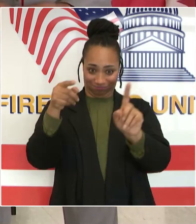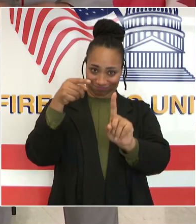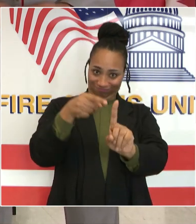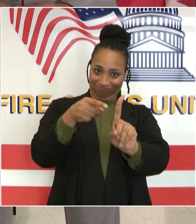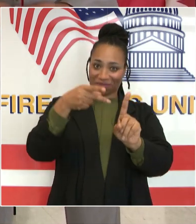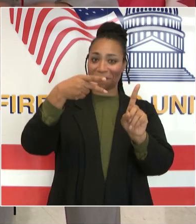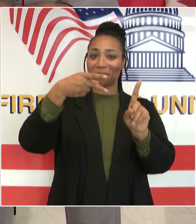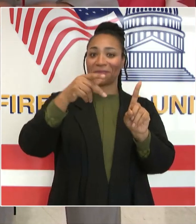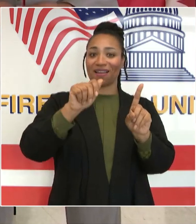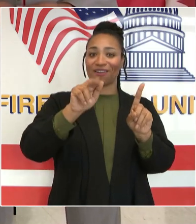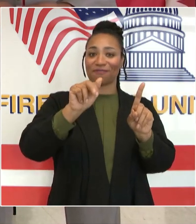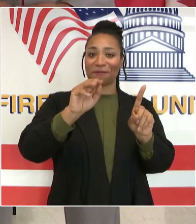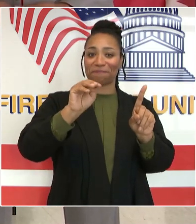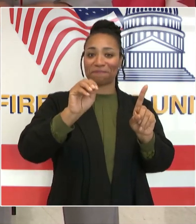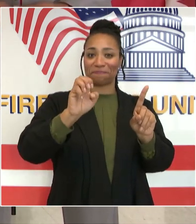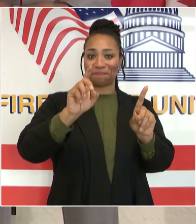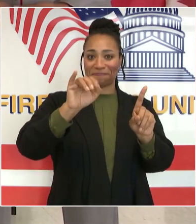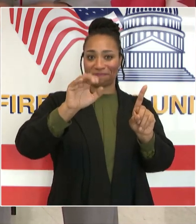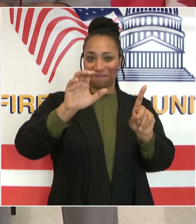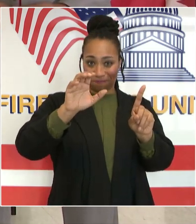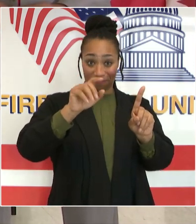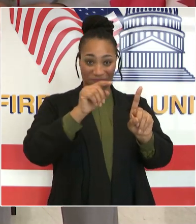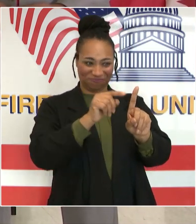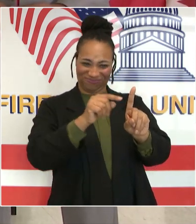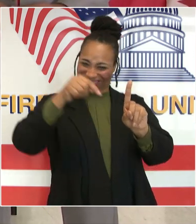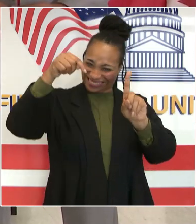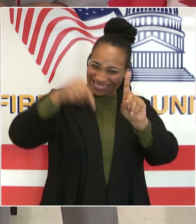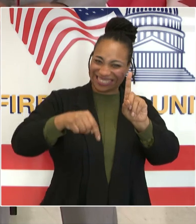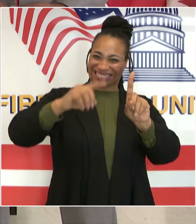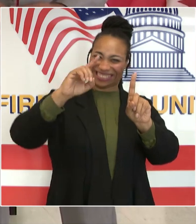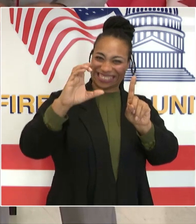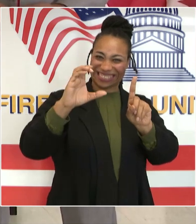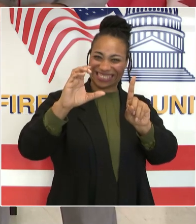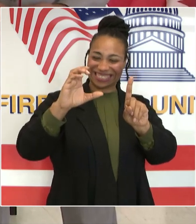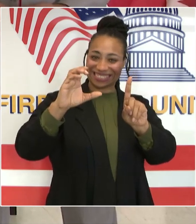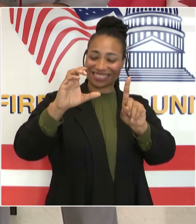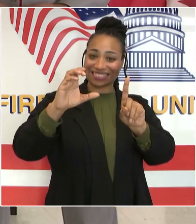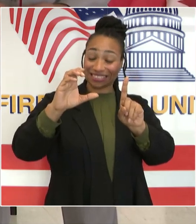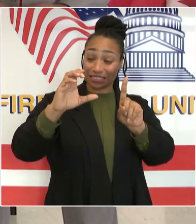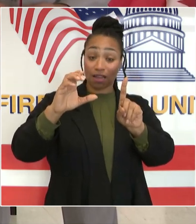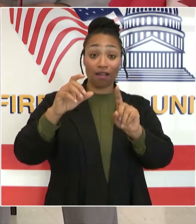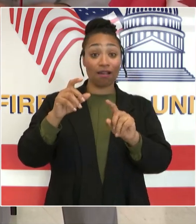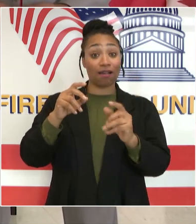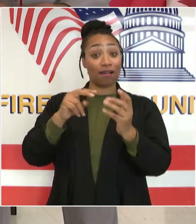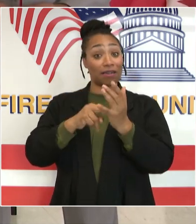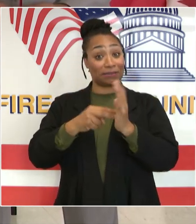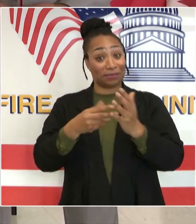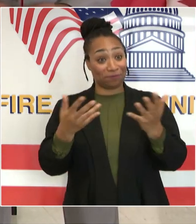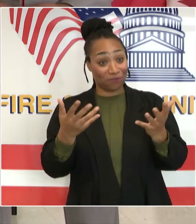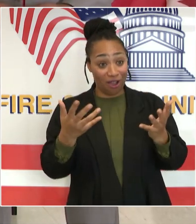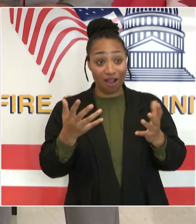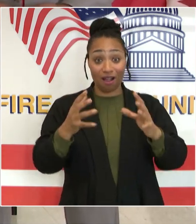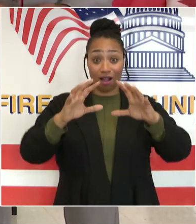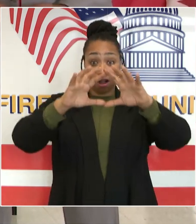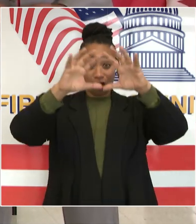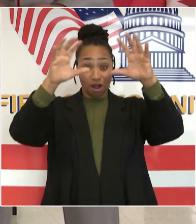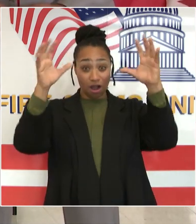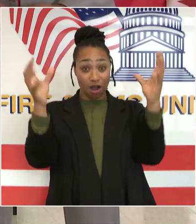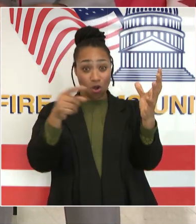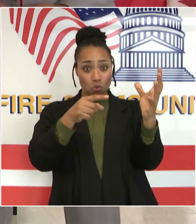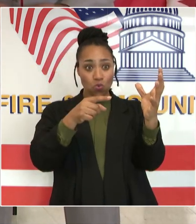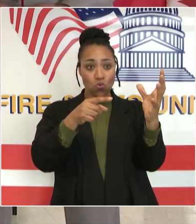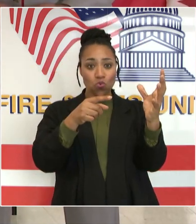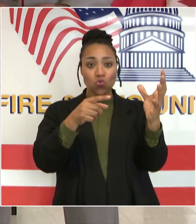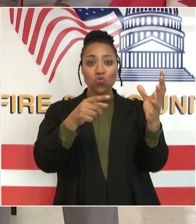D.C. I'm also excited to announce that one of our world-class hospitals, Howard University